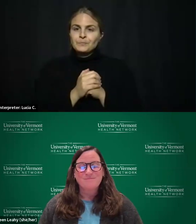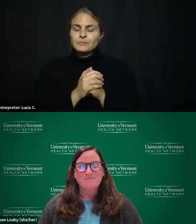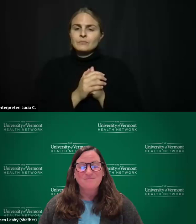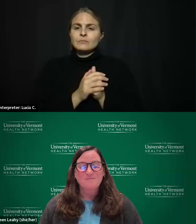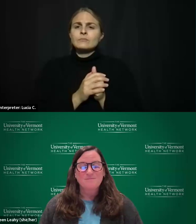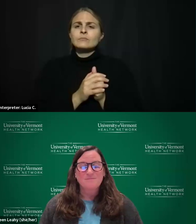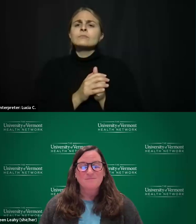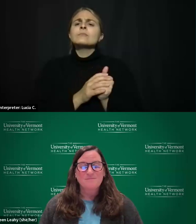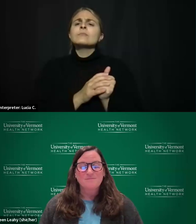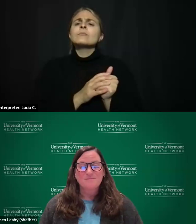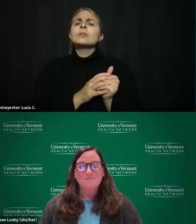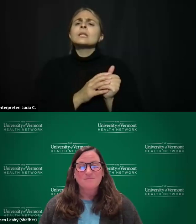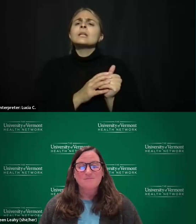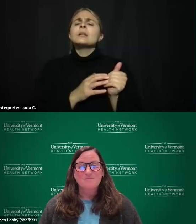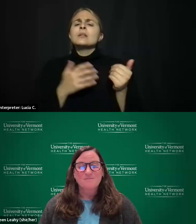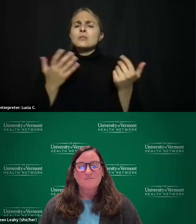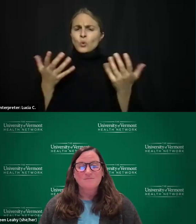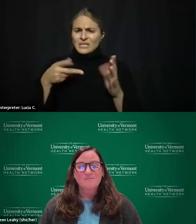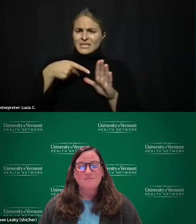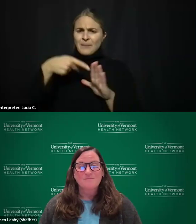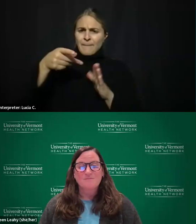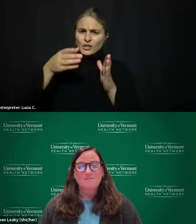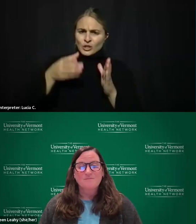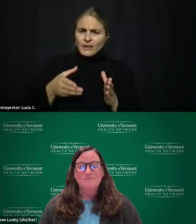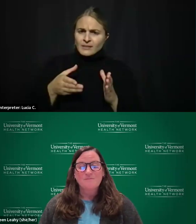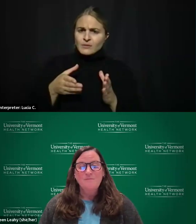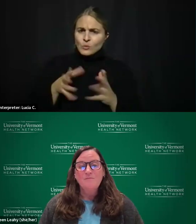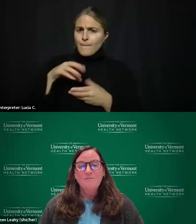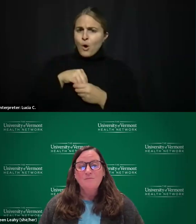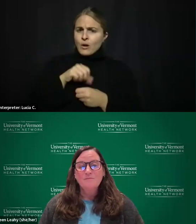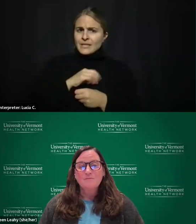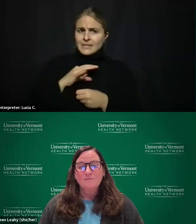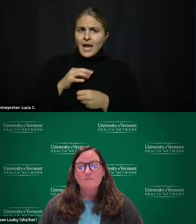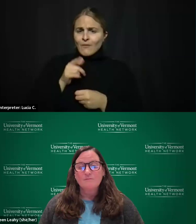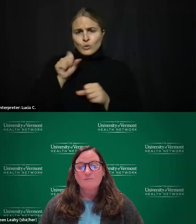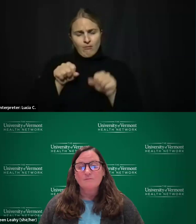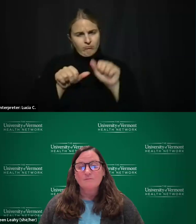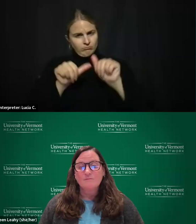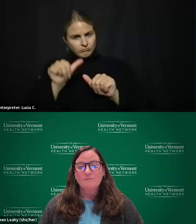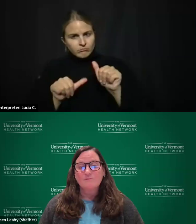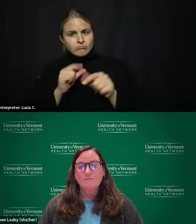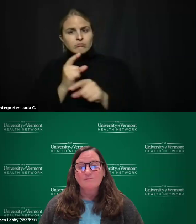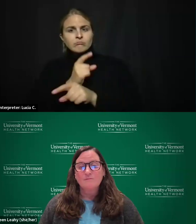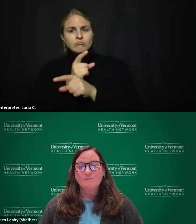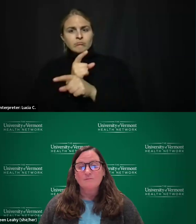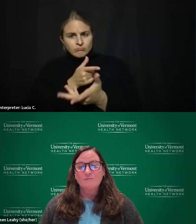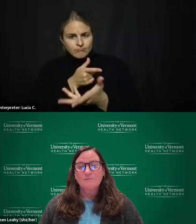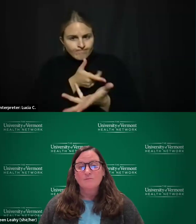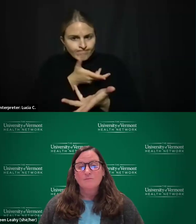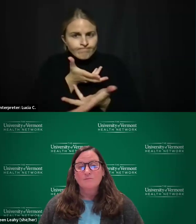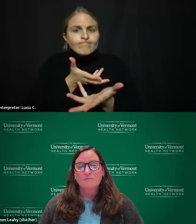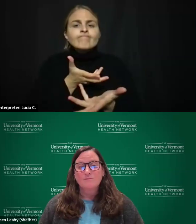So are there specialists on staff who can appropriately assess and treat people who are impacted by